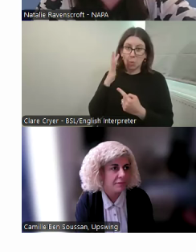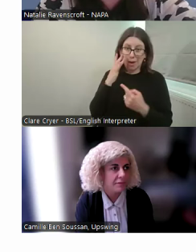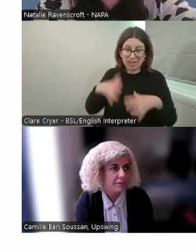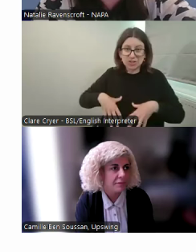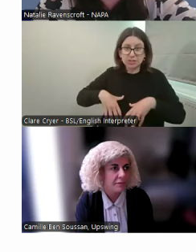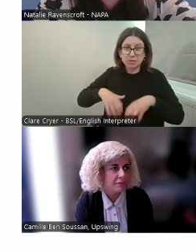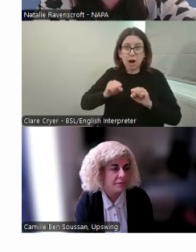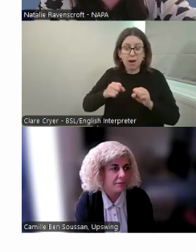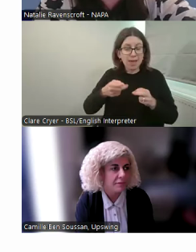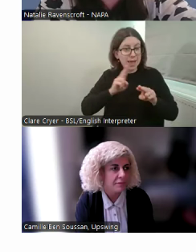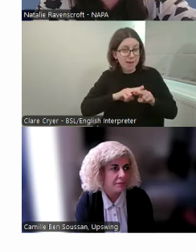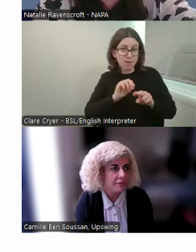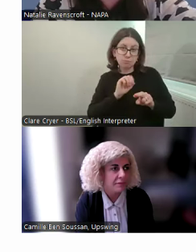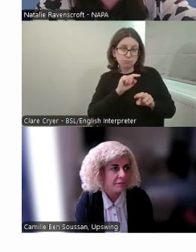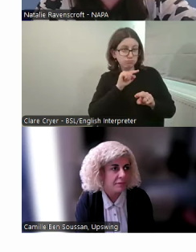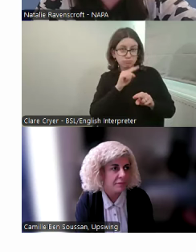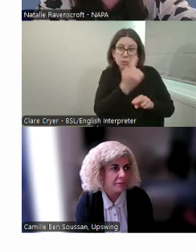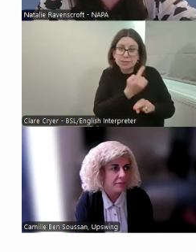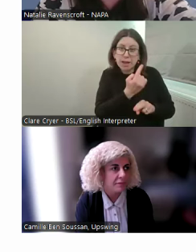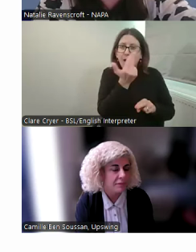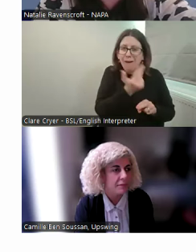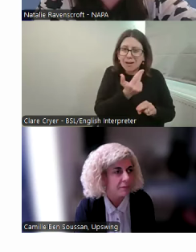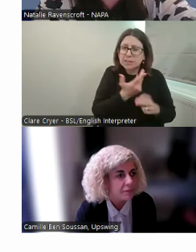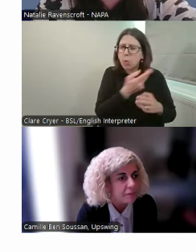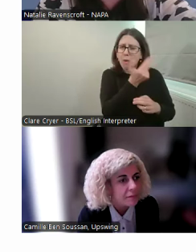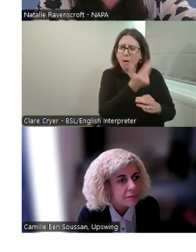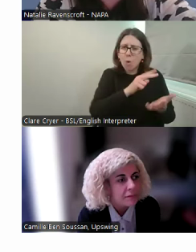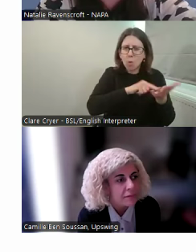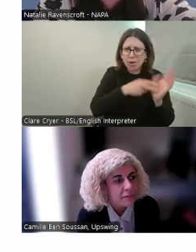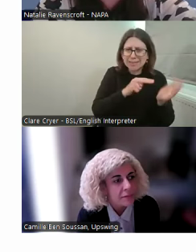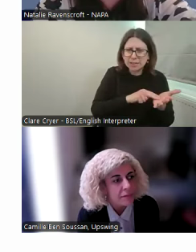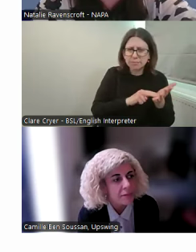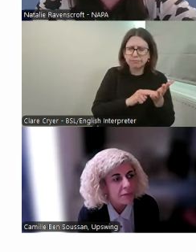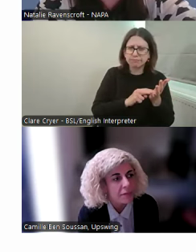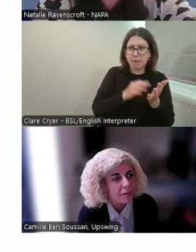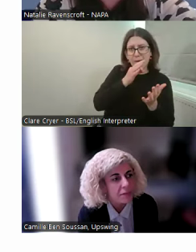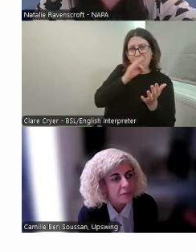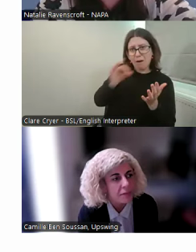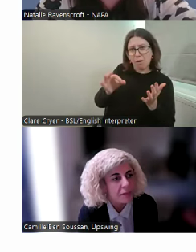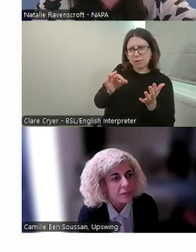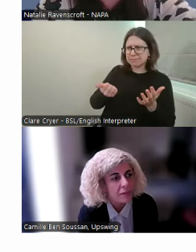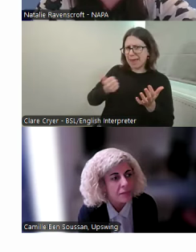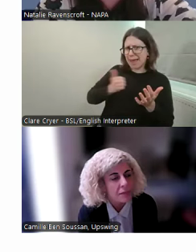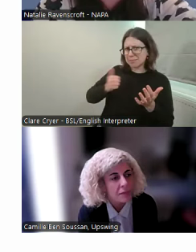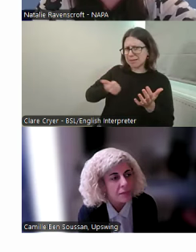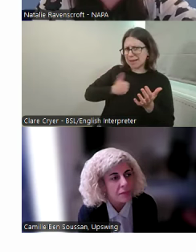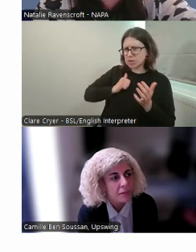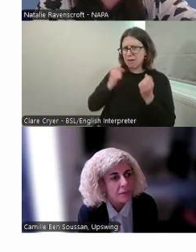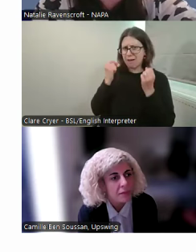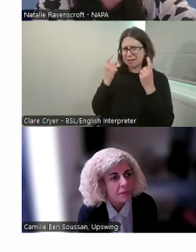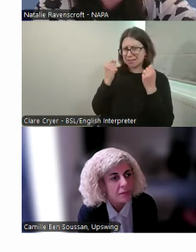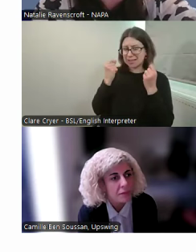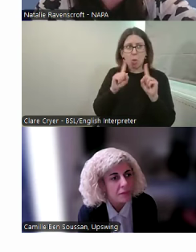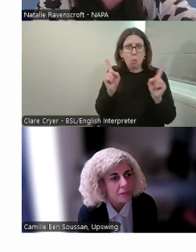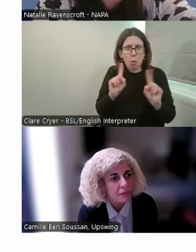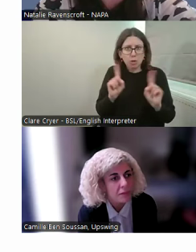you're an arts organisation or an artist, what are the understandings and expectations that we have? And what are the understandings